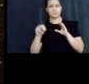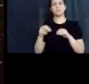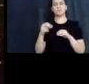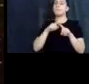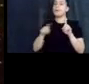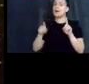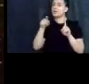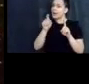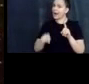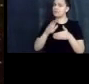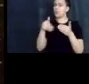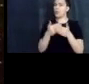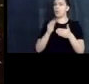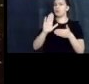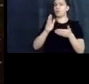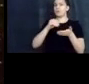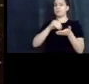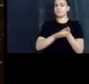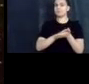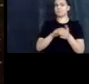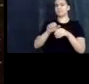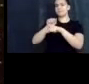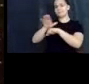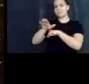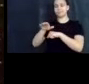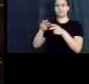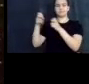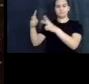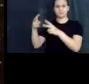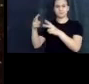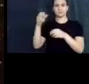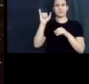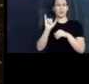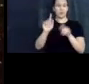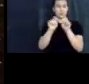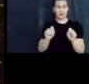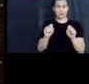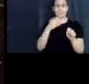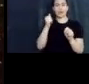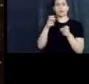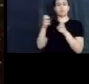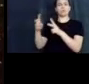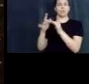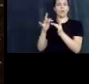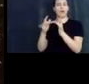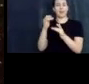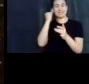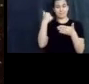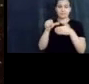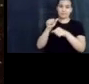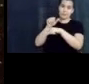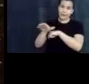course, know that's going to take a little bit longer to get to us. But typically you should get your admissions decision within 3 to 6